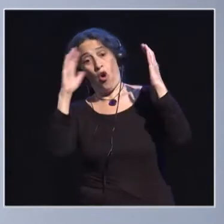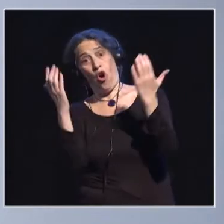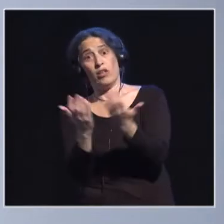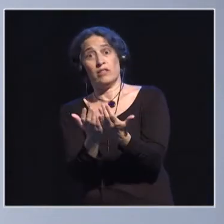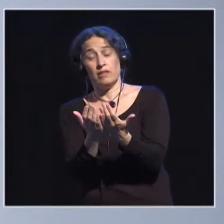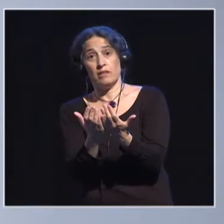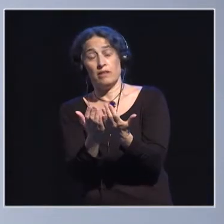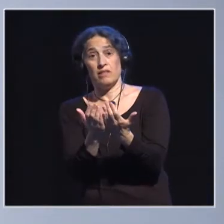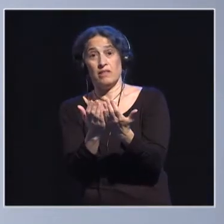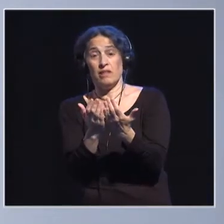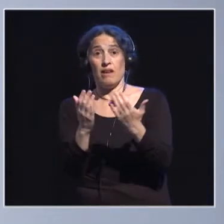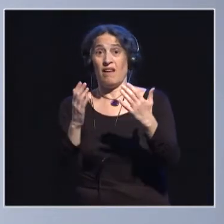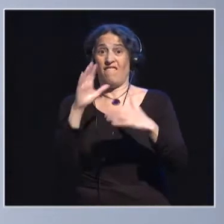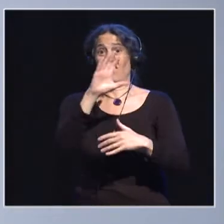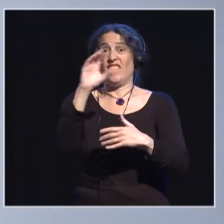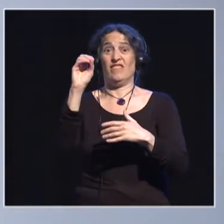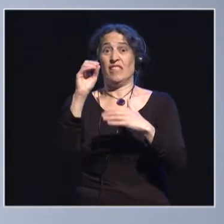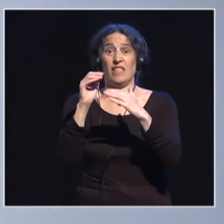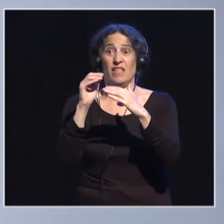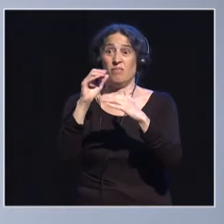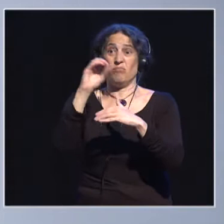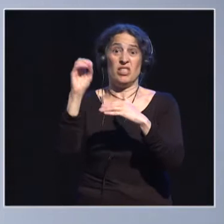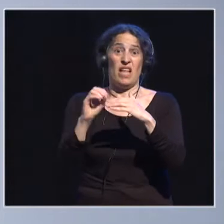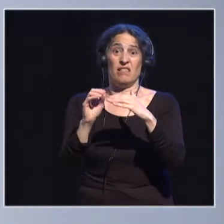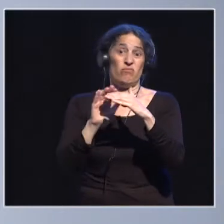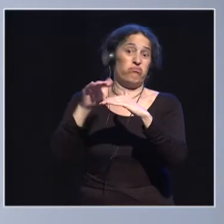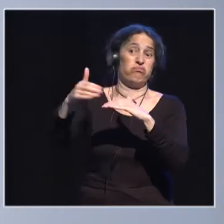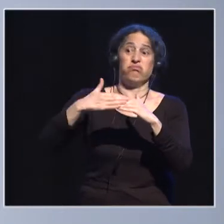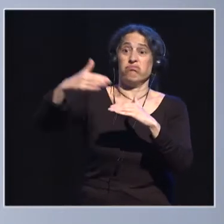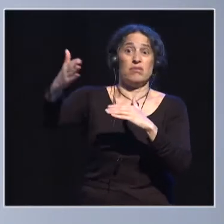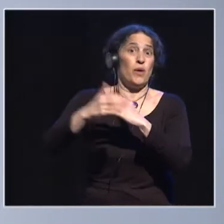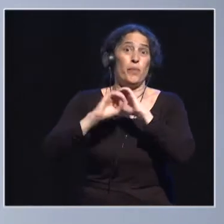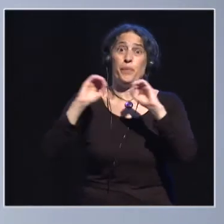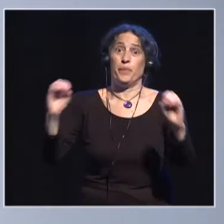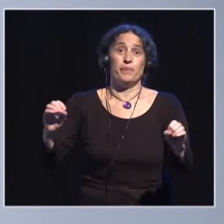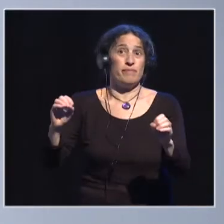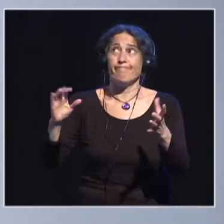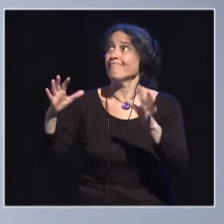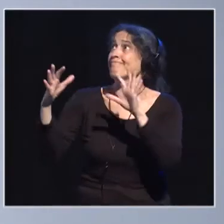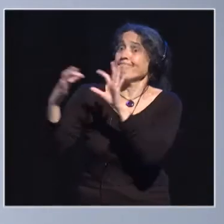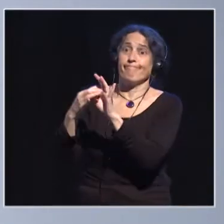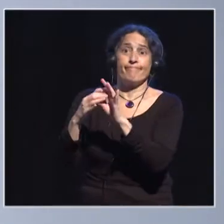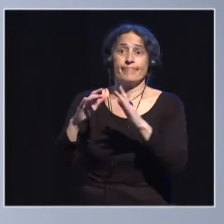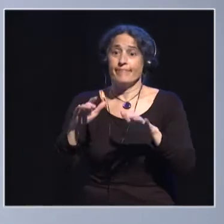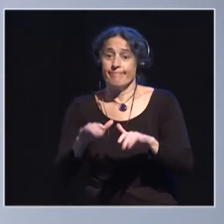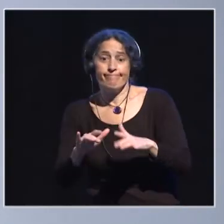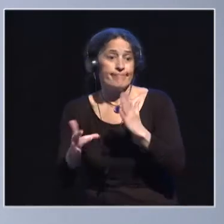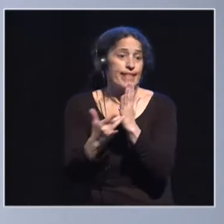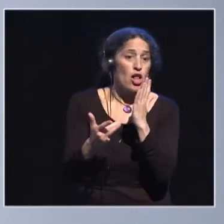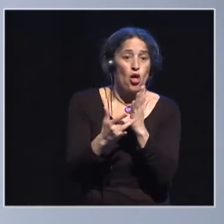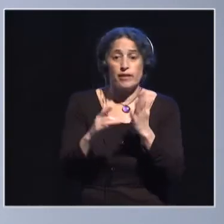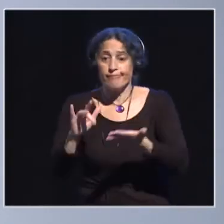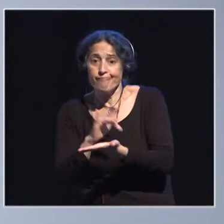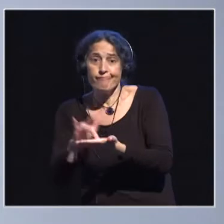to internet, don't have internet access. And we live in a fourth industrial revolution where technology